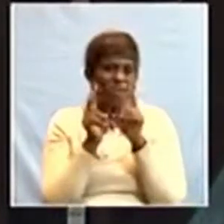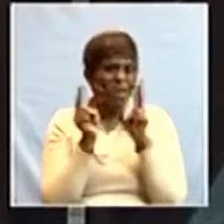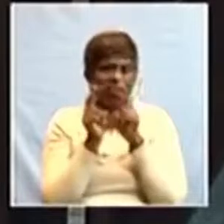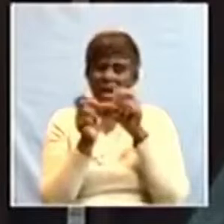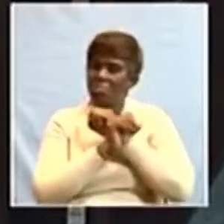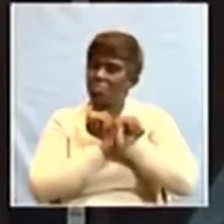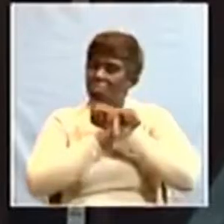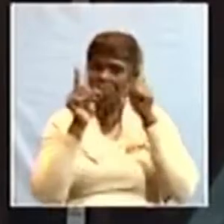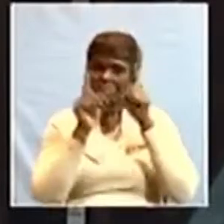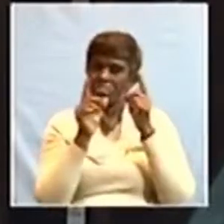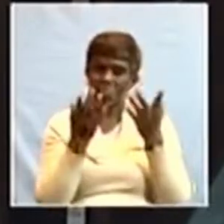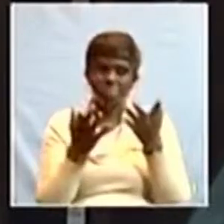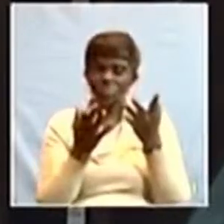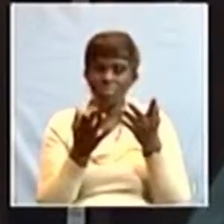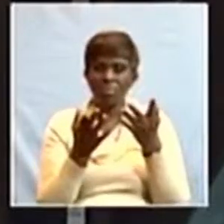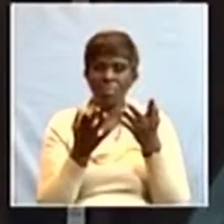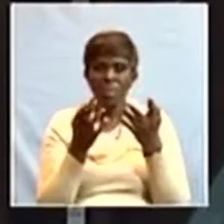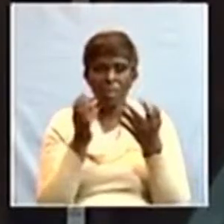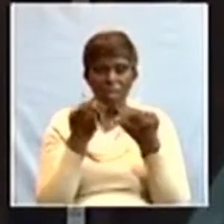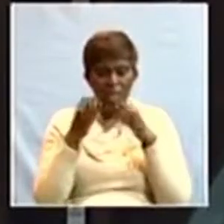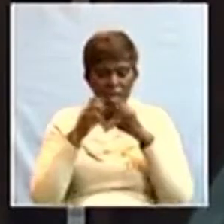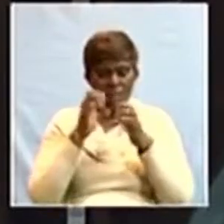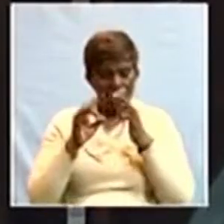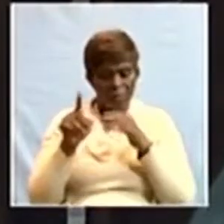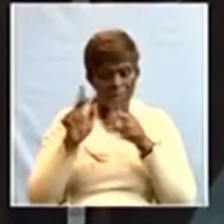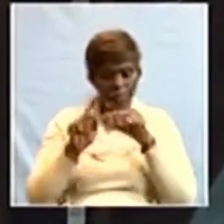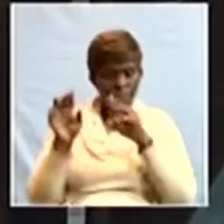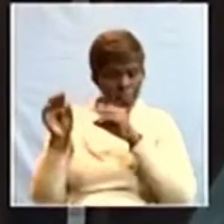that, even if people are shifting, they're not